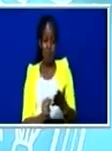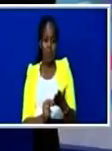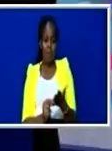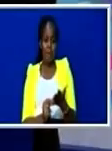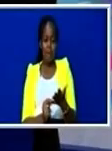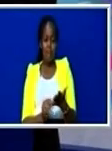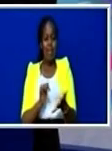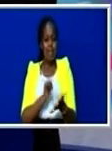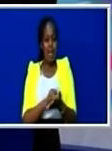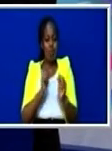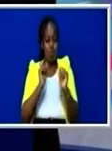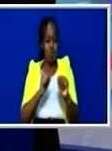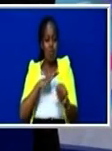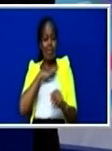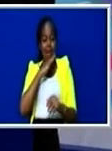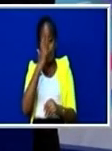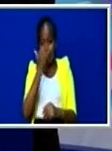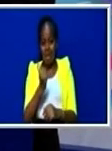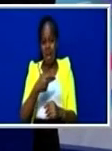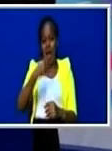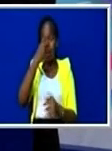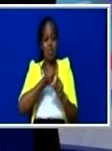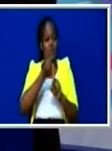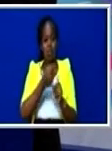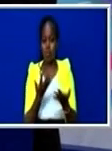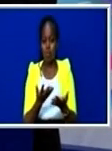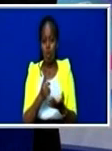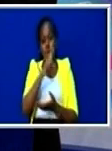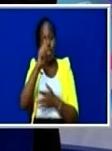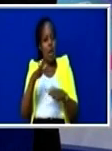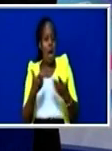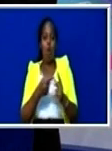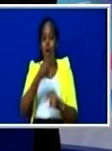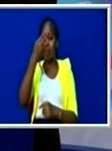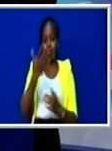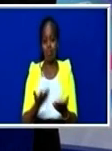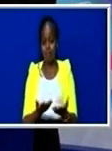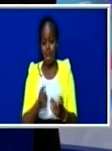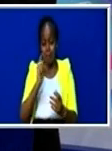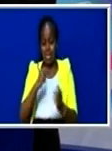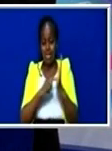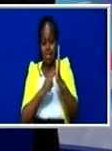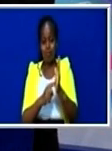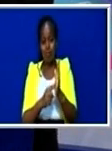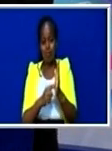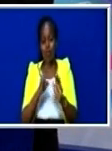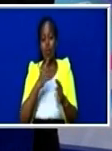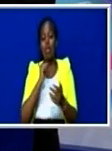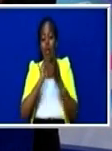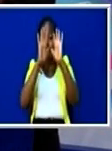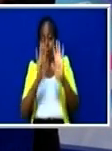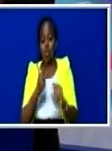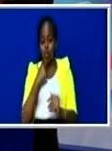that they are denatured by high temperatures. The question will be how high. So that is why it is important